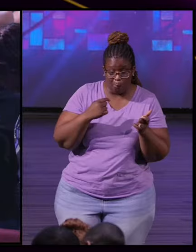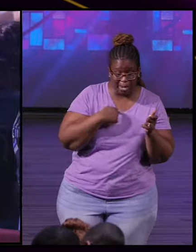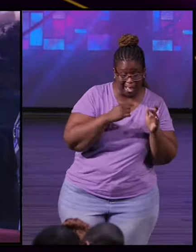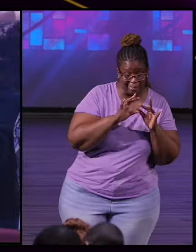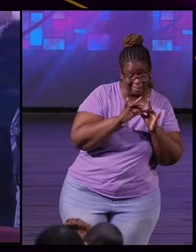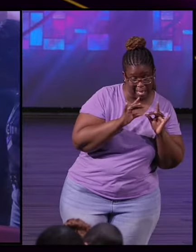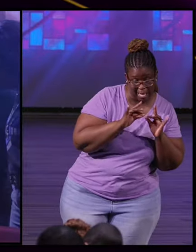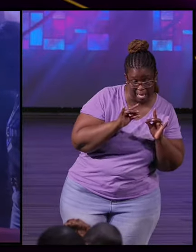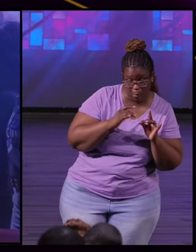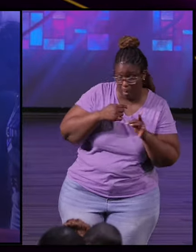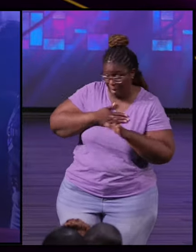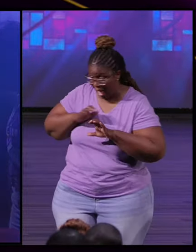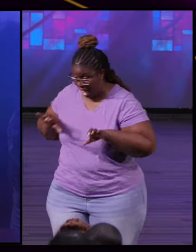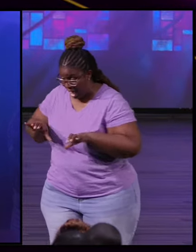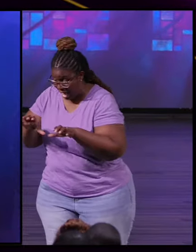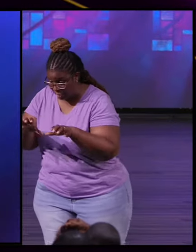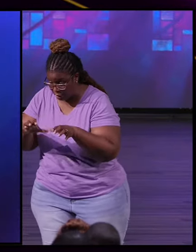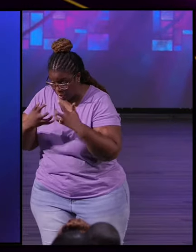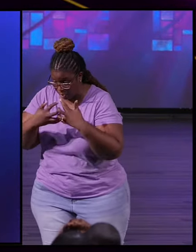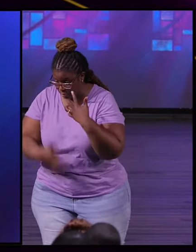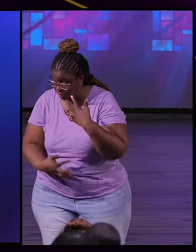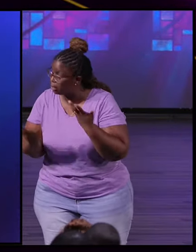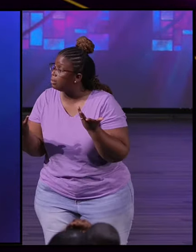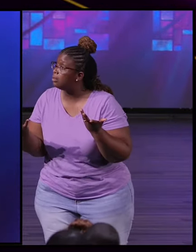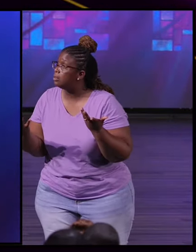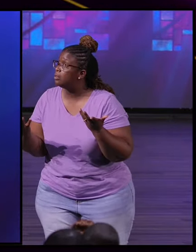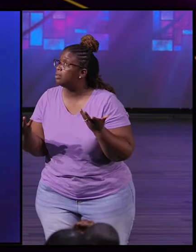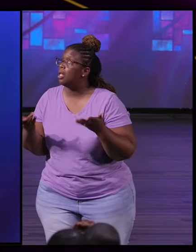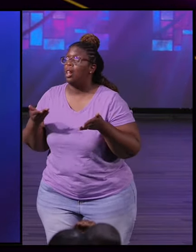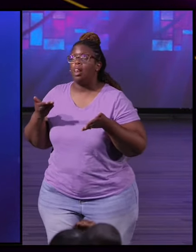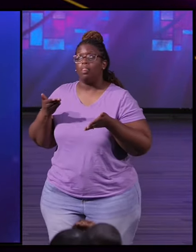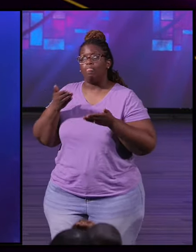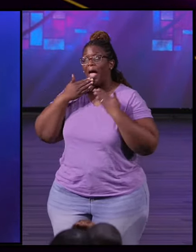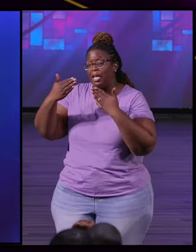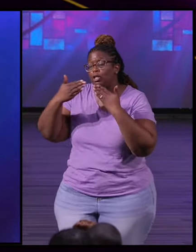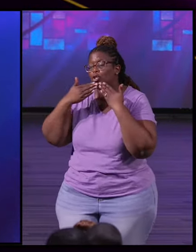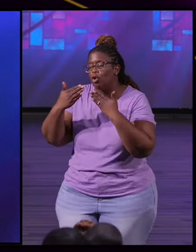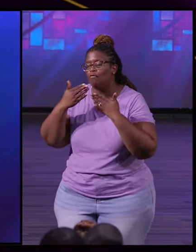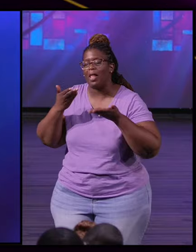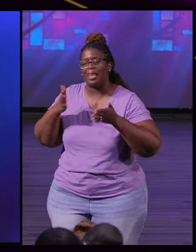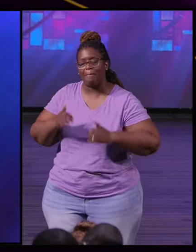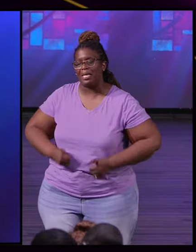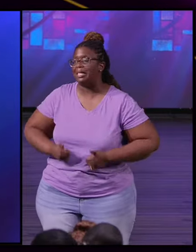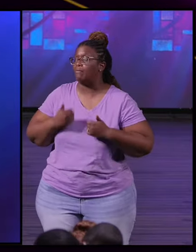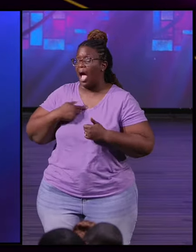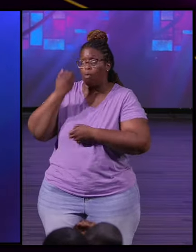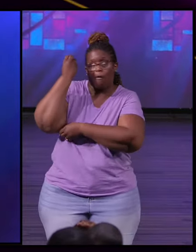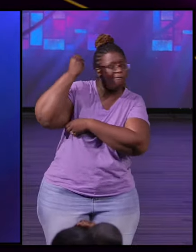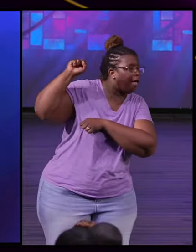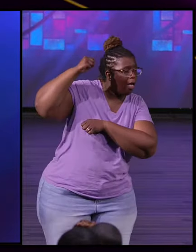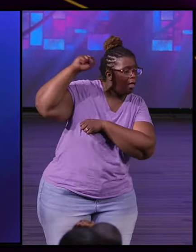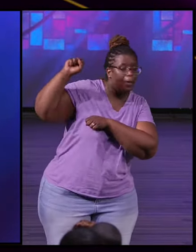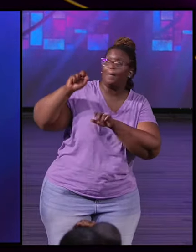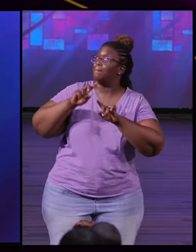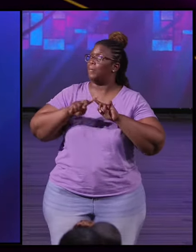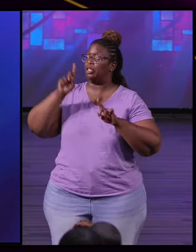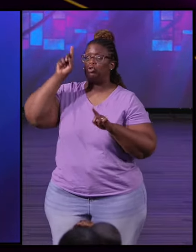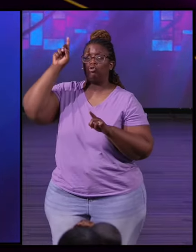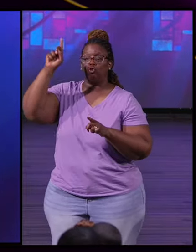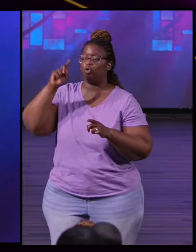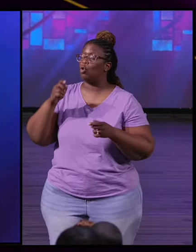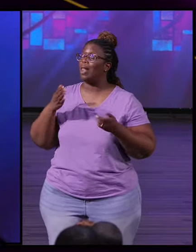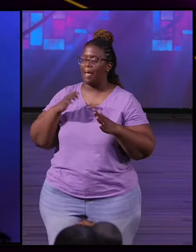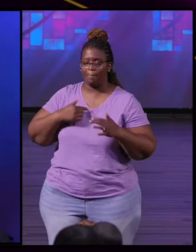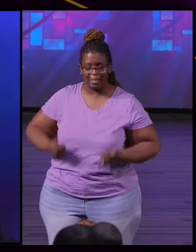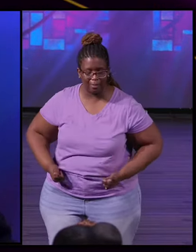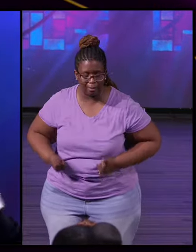up. God, thank you for letting me live through my seasons of disobedience. Thank you for letting